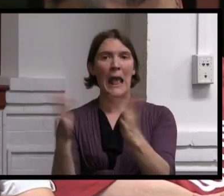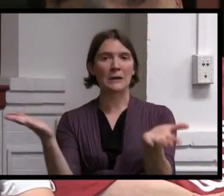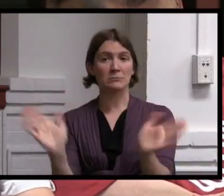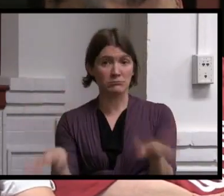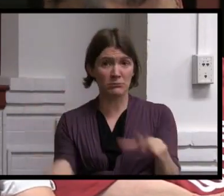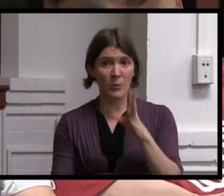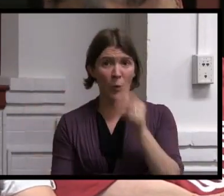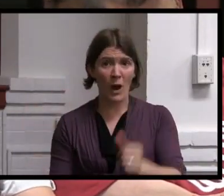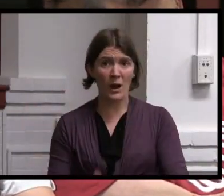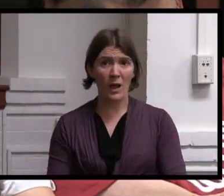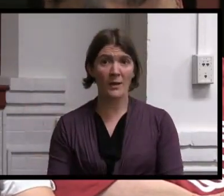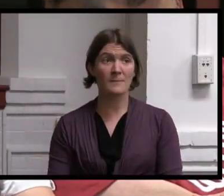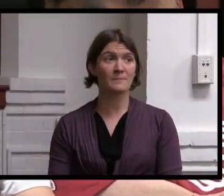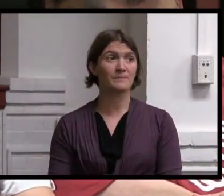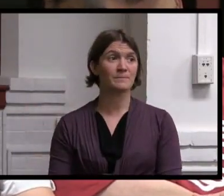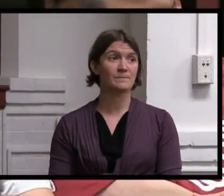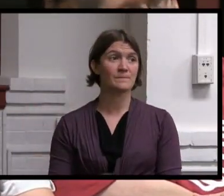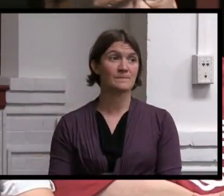with him.